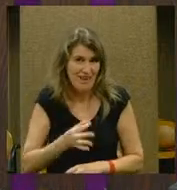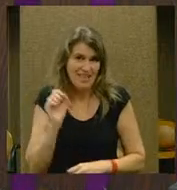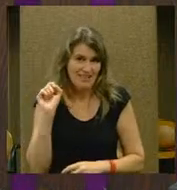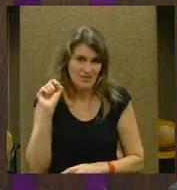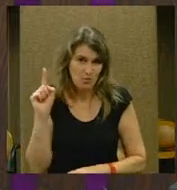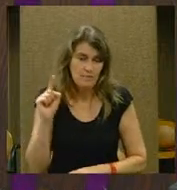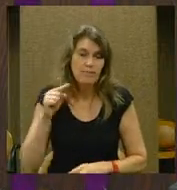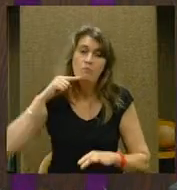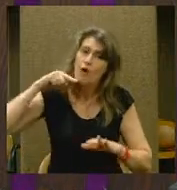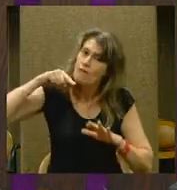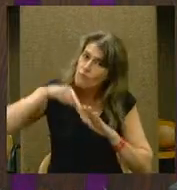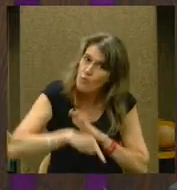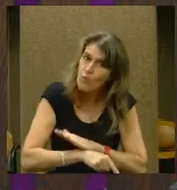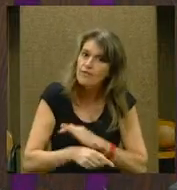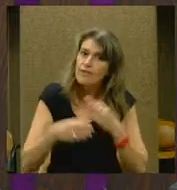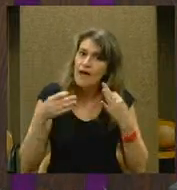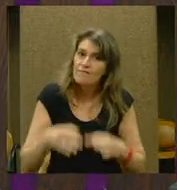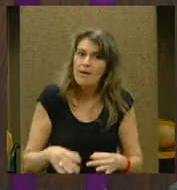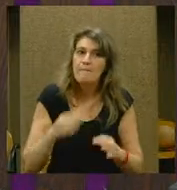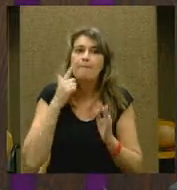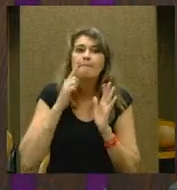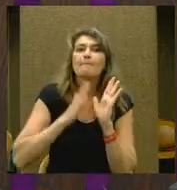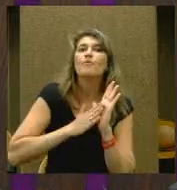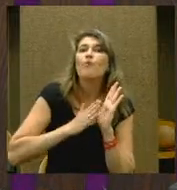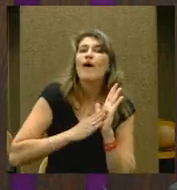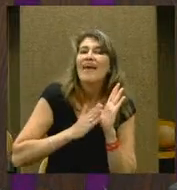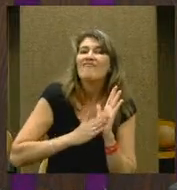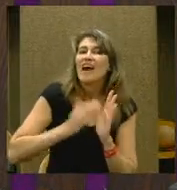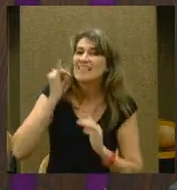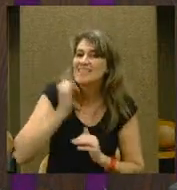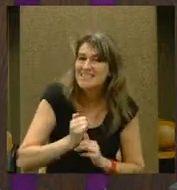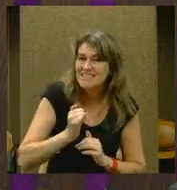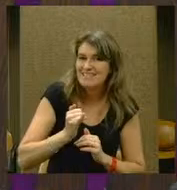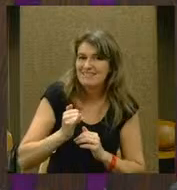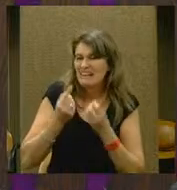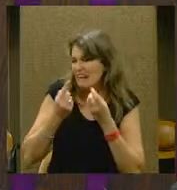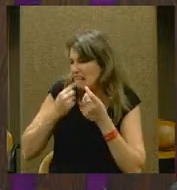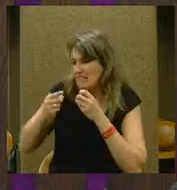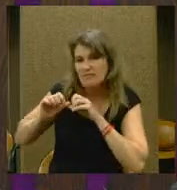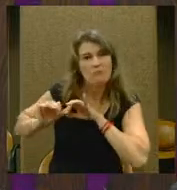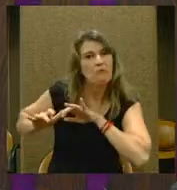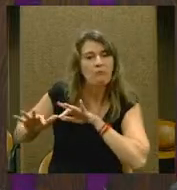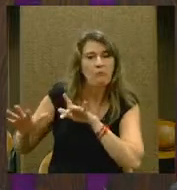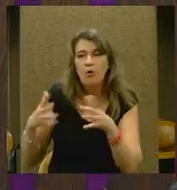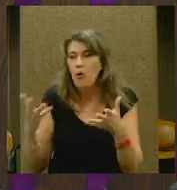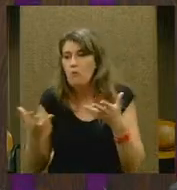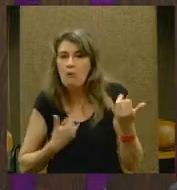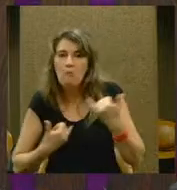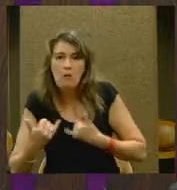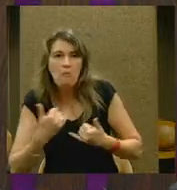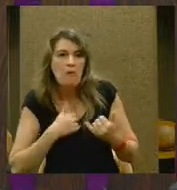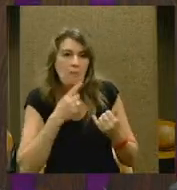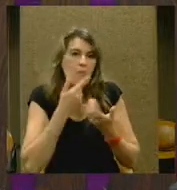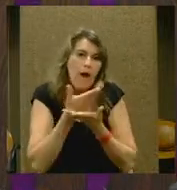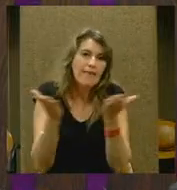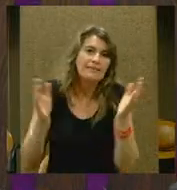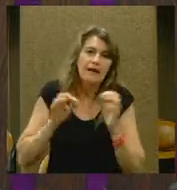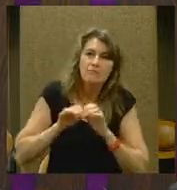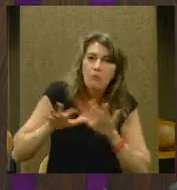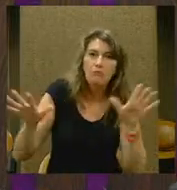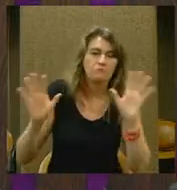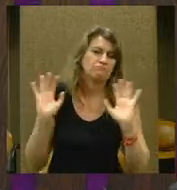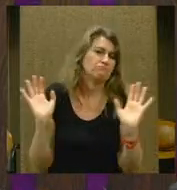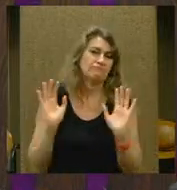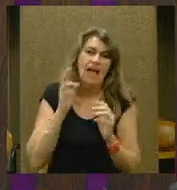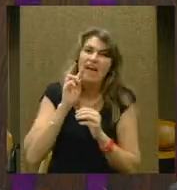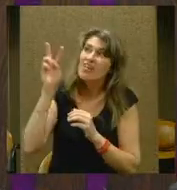and also in a very deep way and based on evidence, and not based on the media that